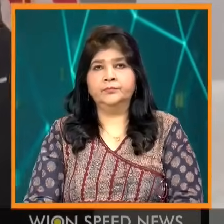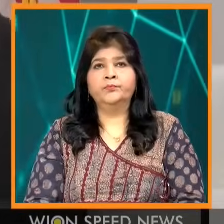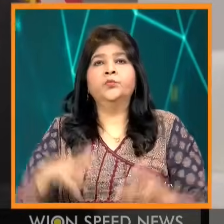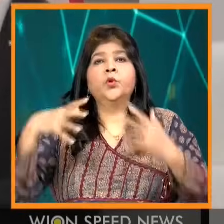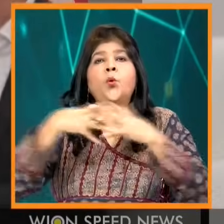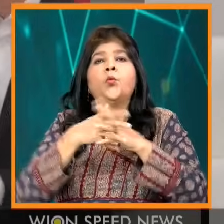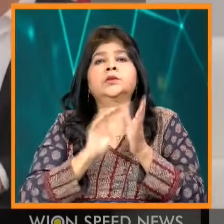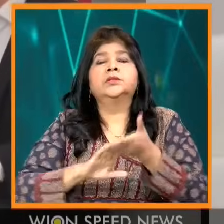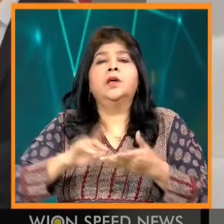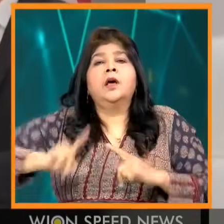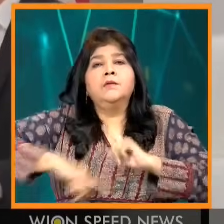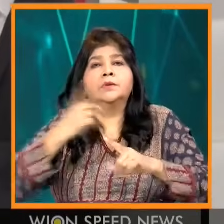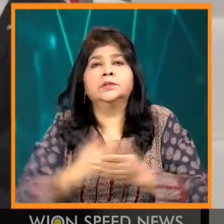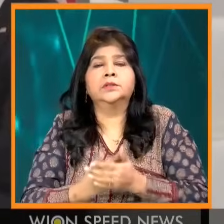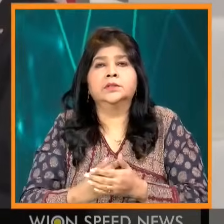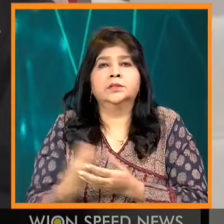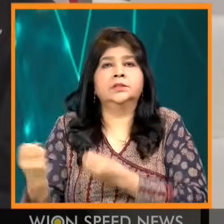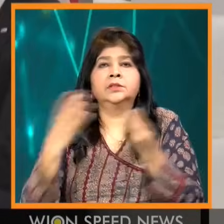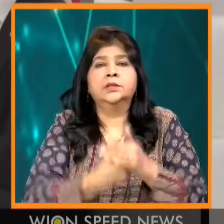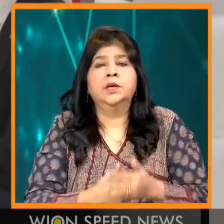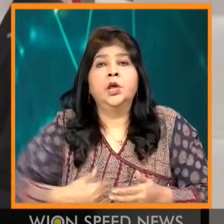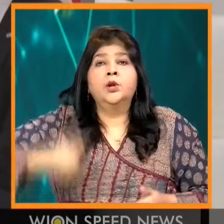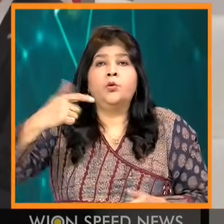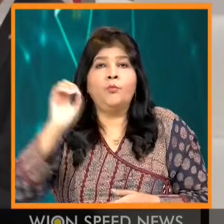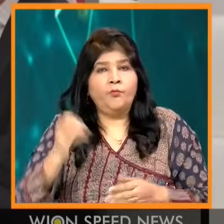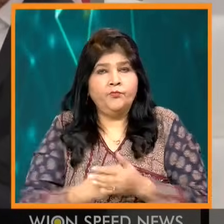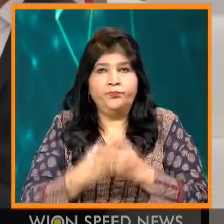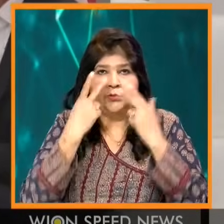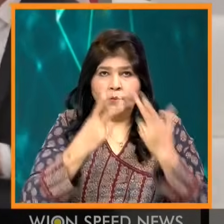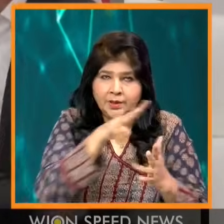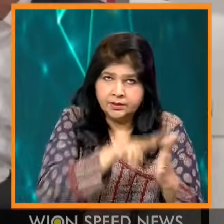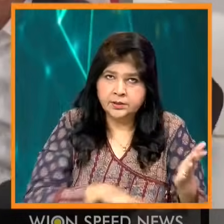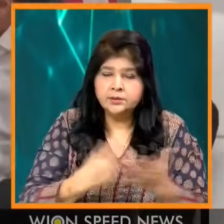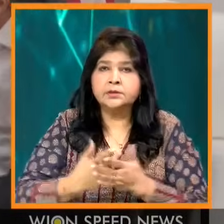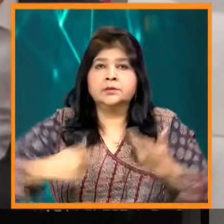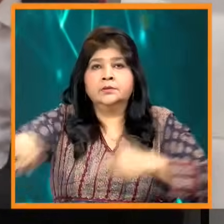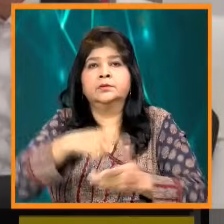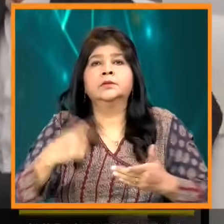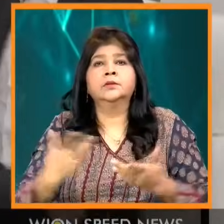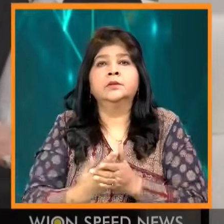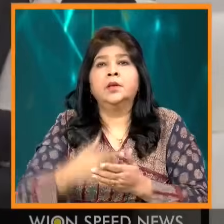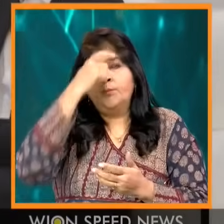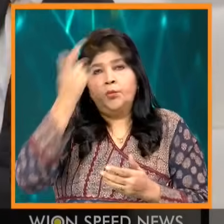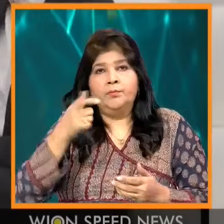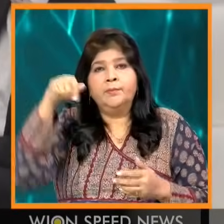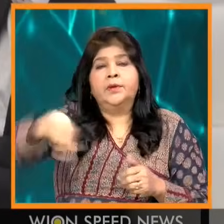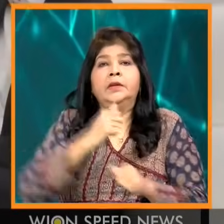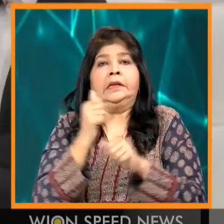Washington has once again dispatched its top diplomat to assess the situation surrounding the crisis in